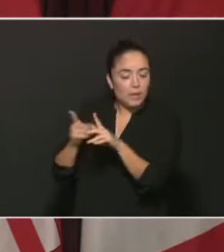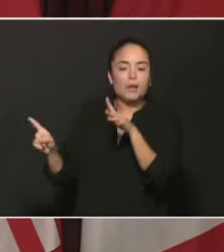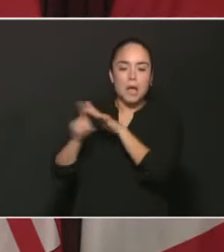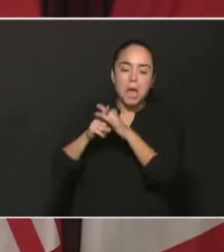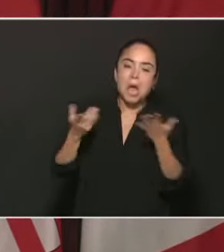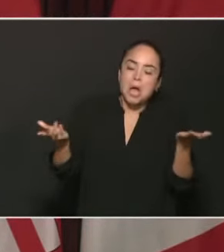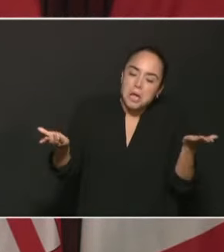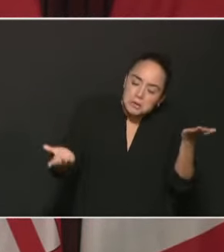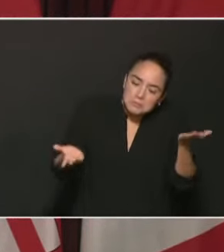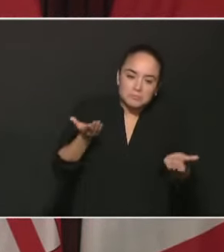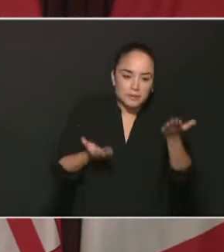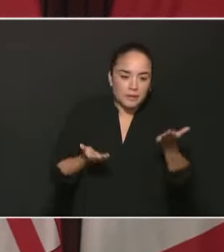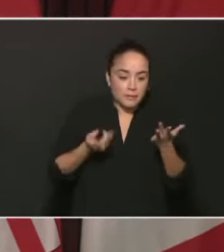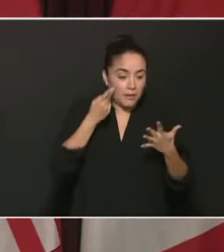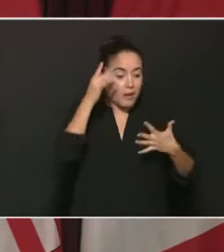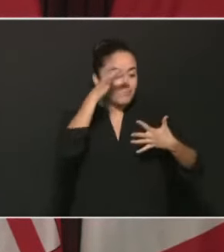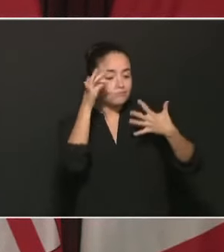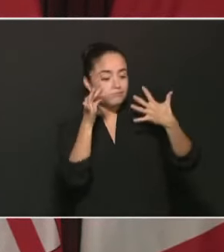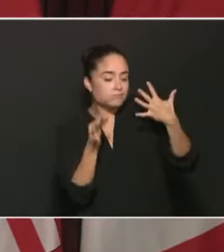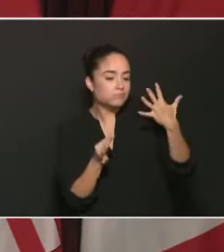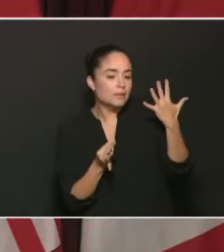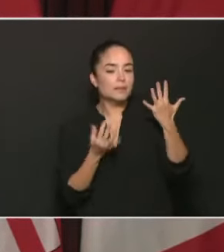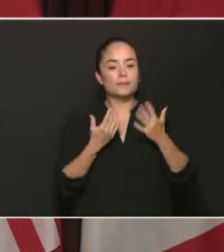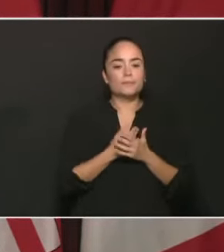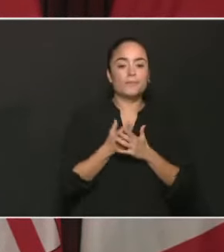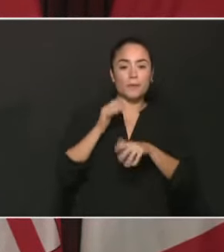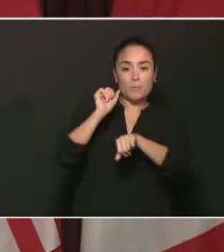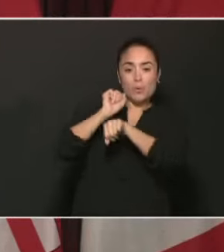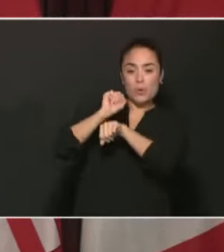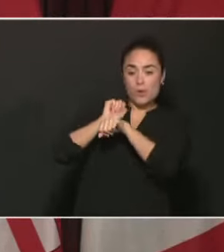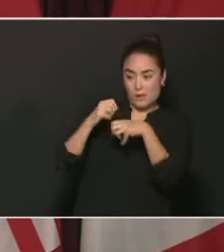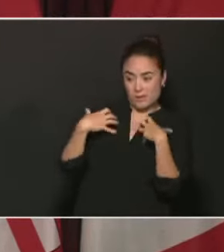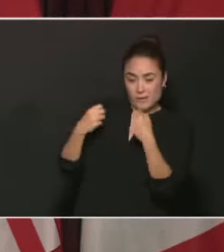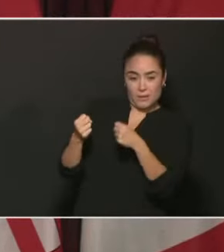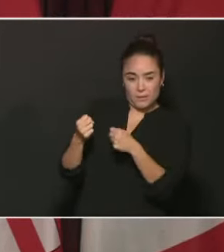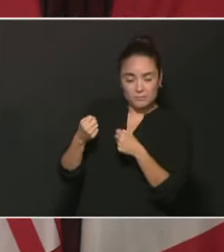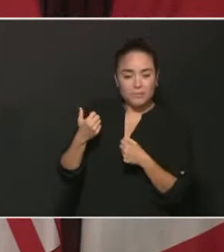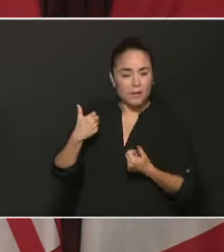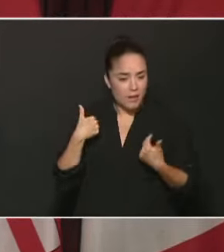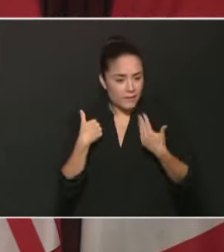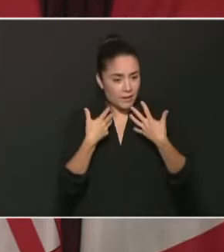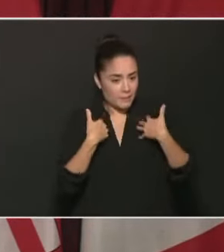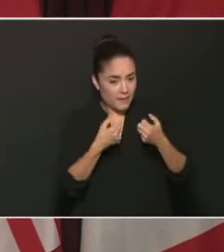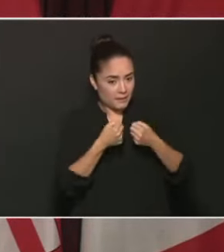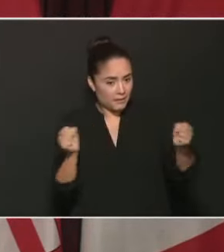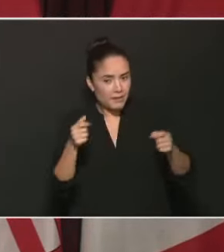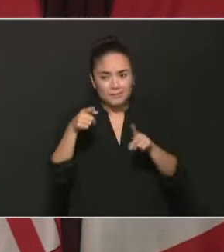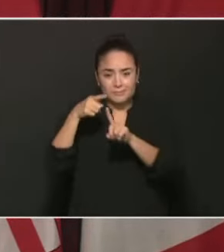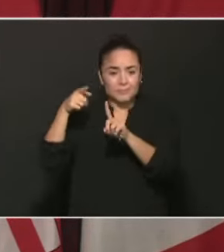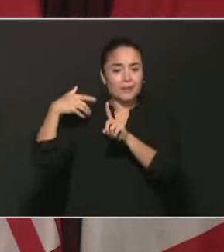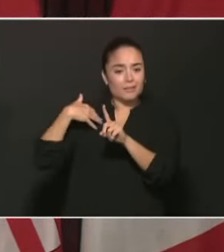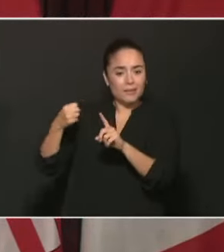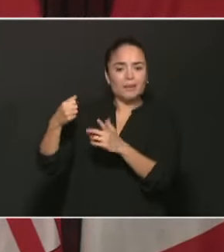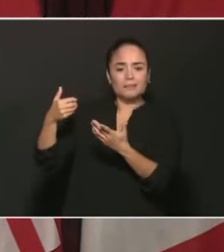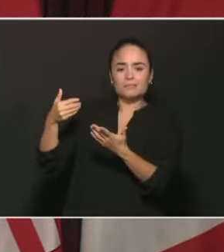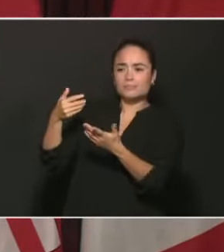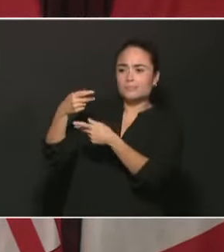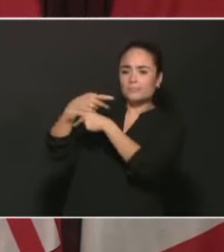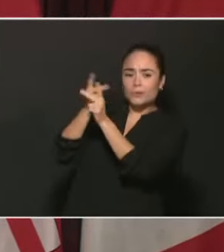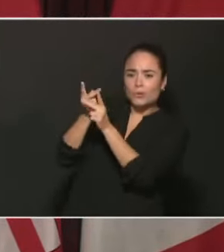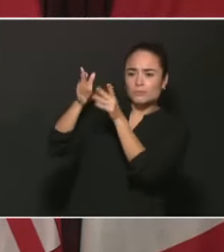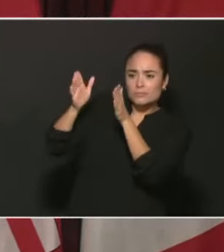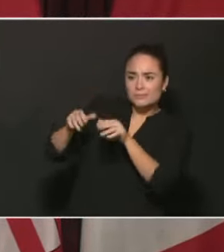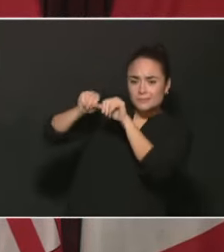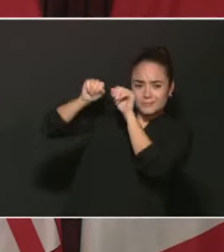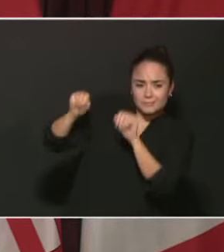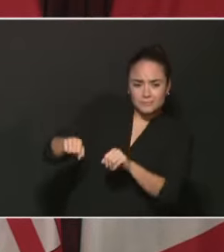we're working with Health Canada and Public Health Agency of Canada to understand the pipeline for those various products that could affect the requirement for public